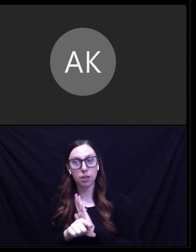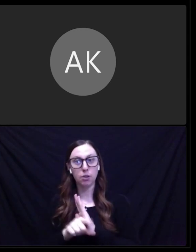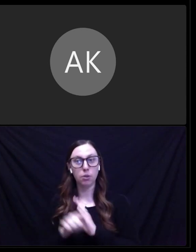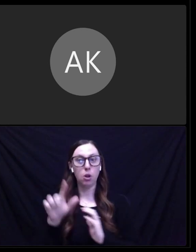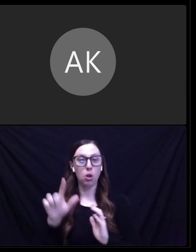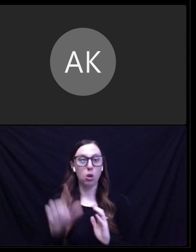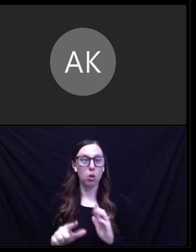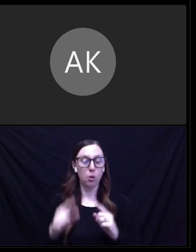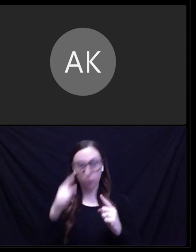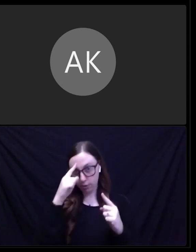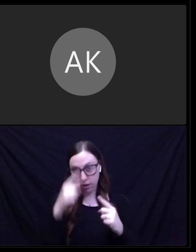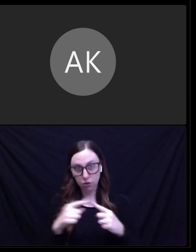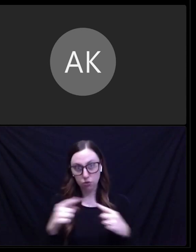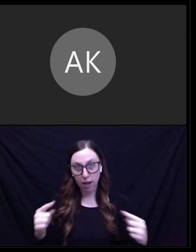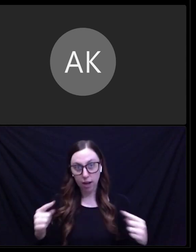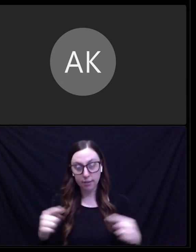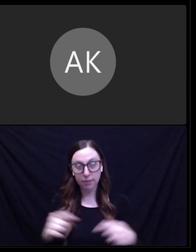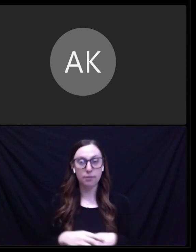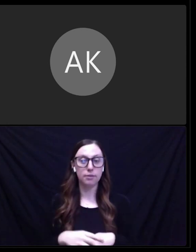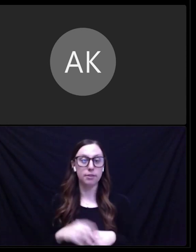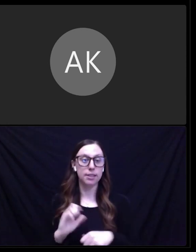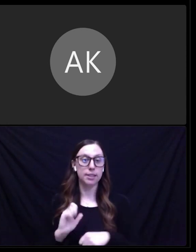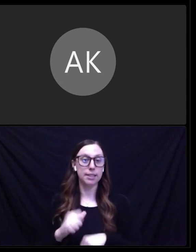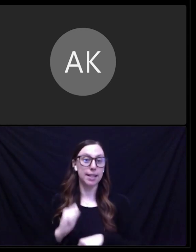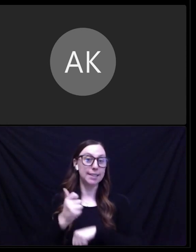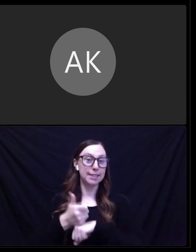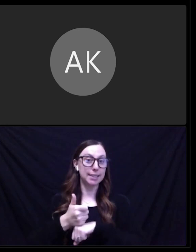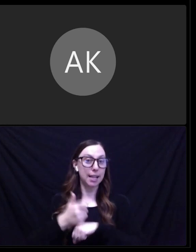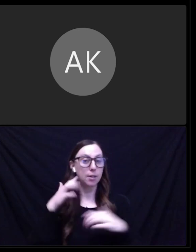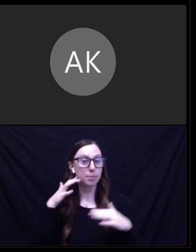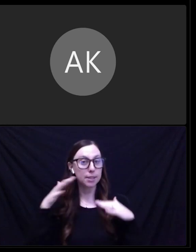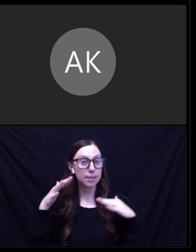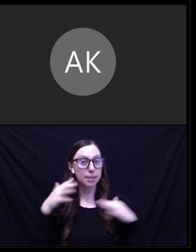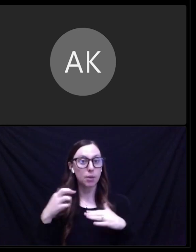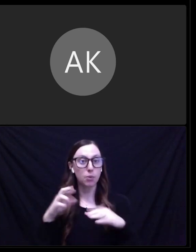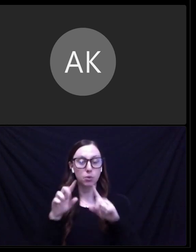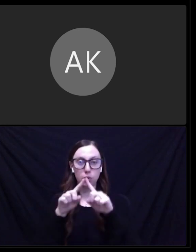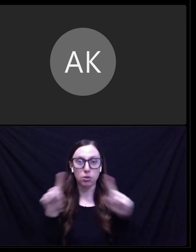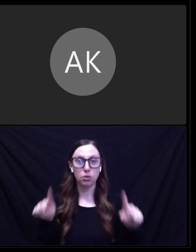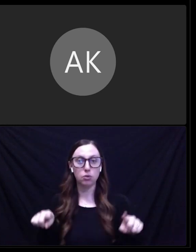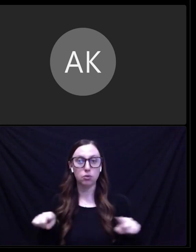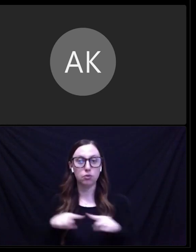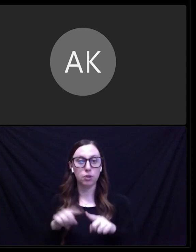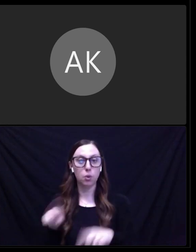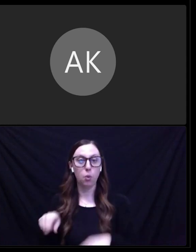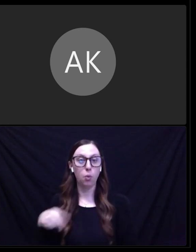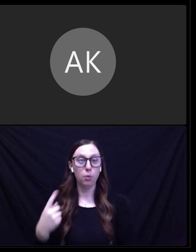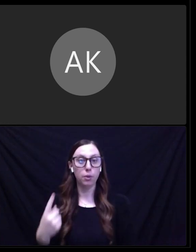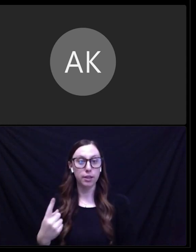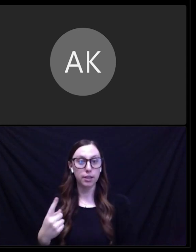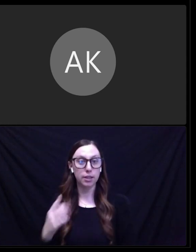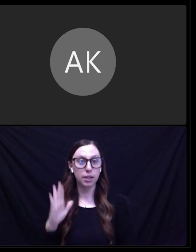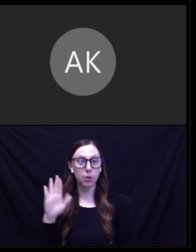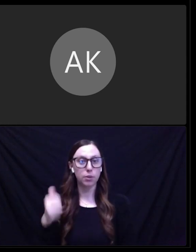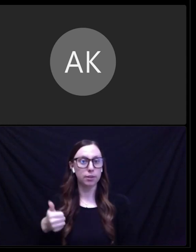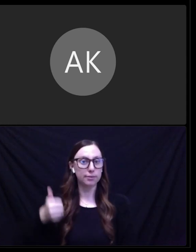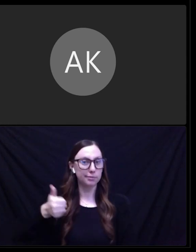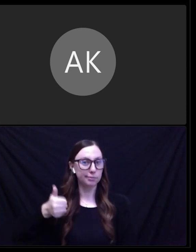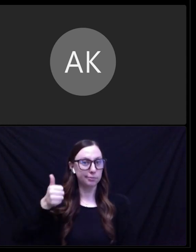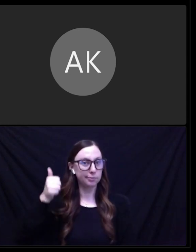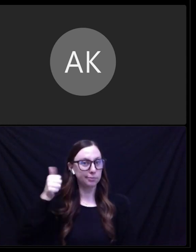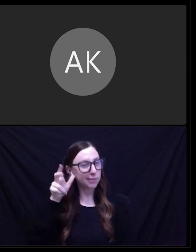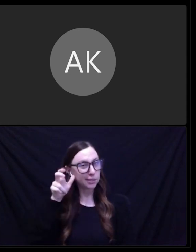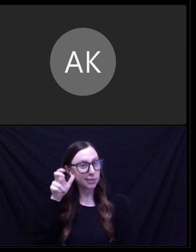I can set up sound or screen only. I'm going to volume up as far as I